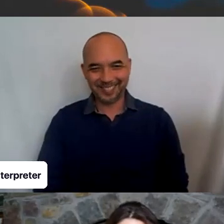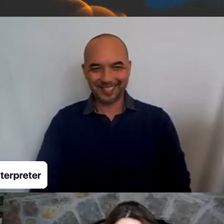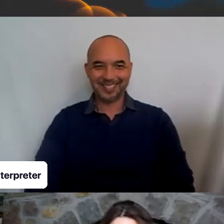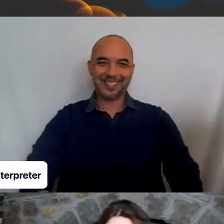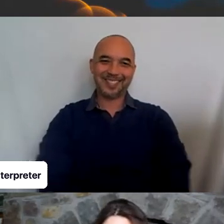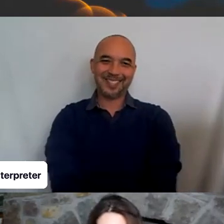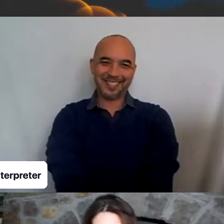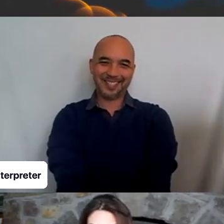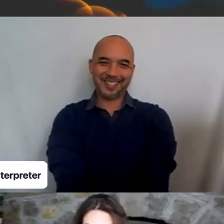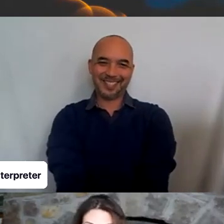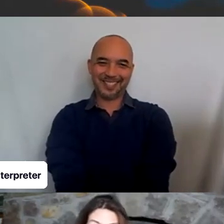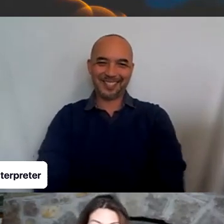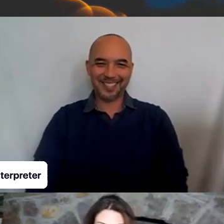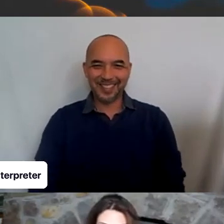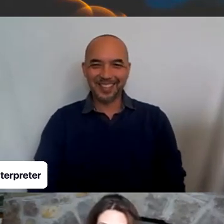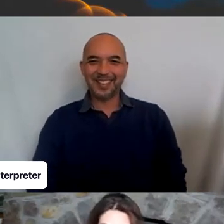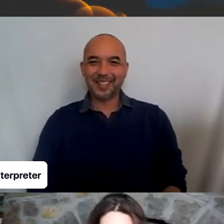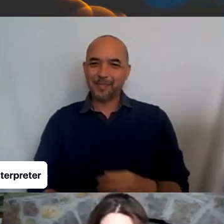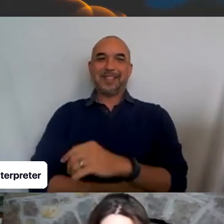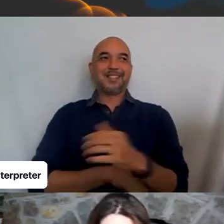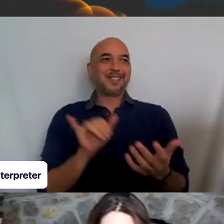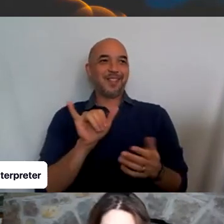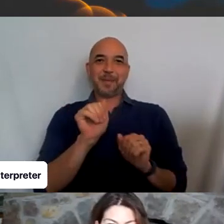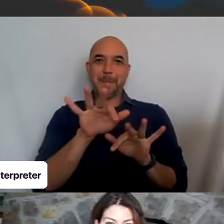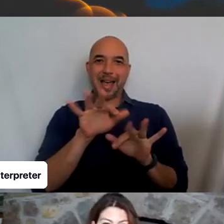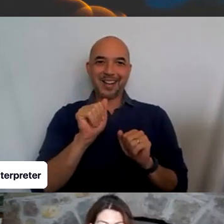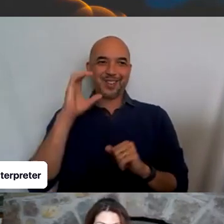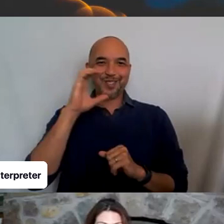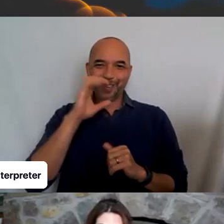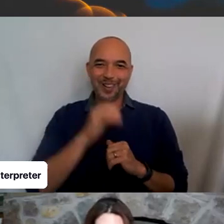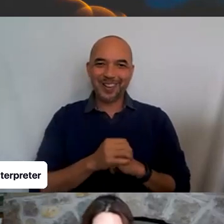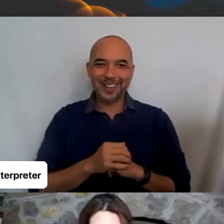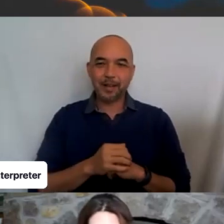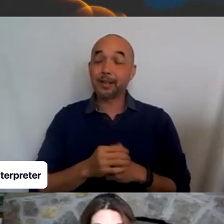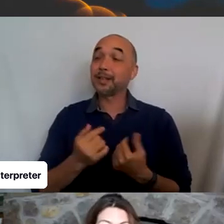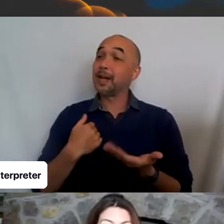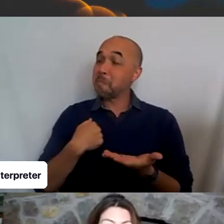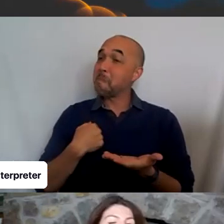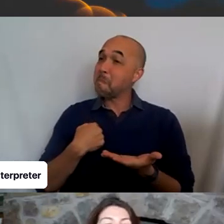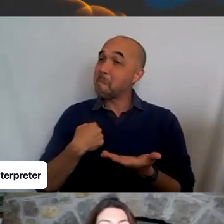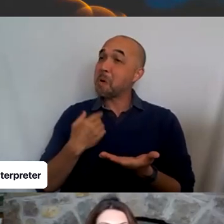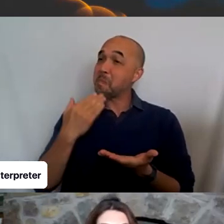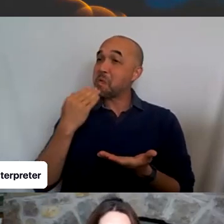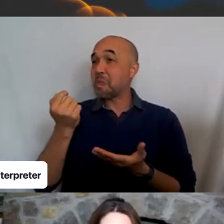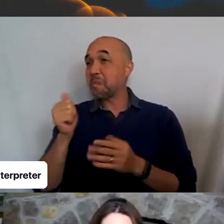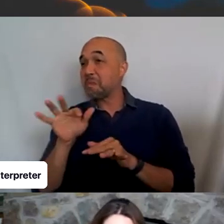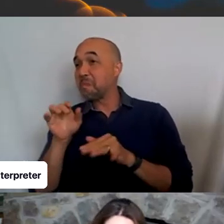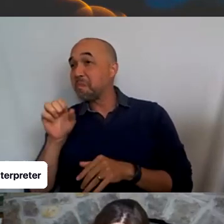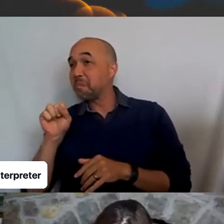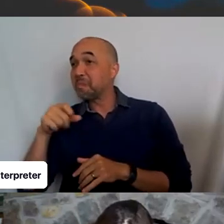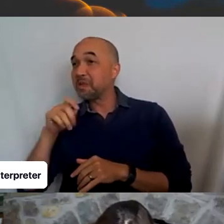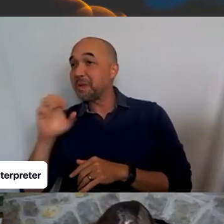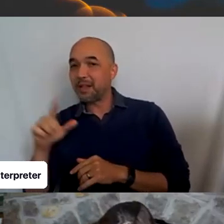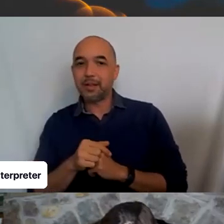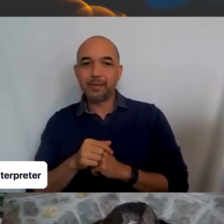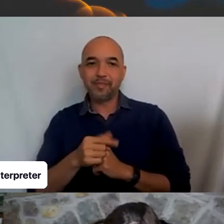We made it. We didn't know you were magic, Charlie. I've been known to do a spell or two in my day. You can conjure up